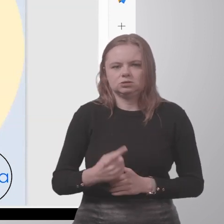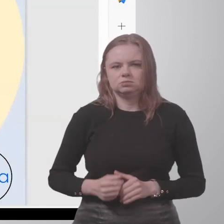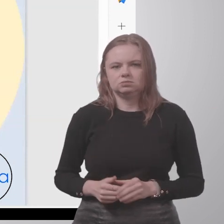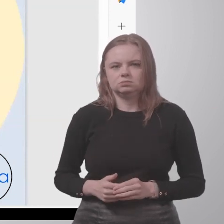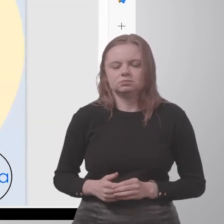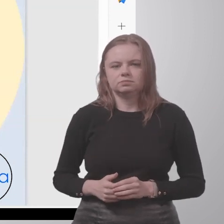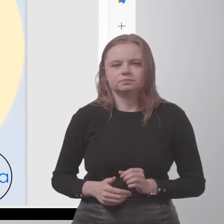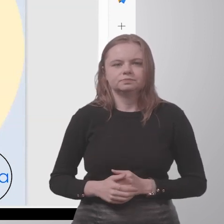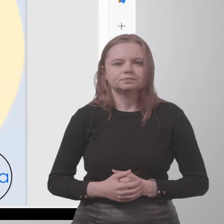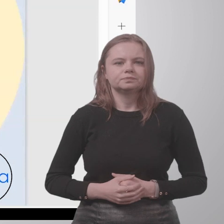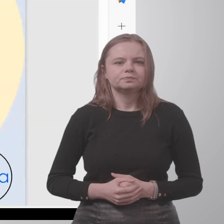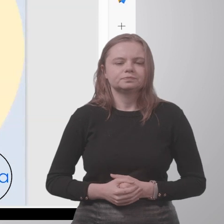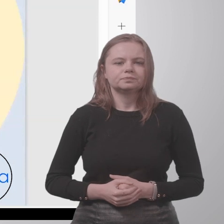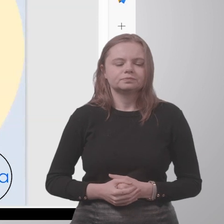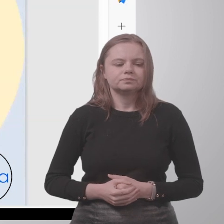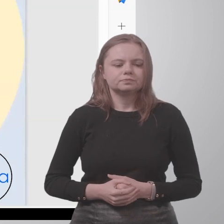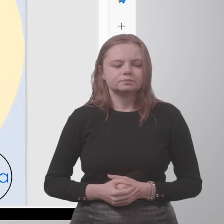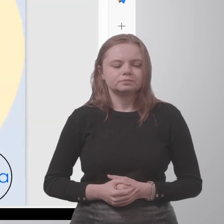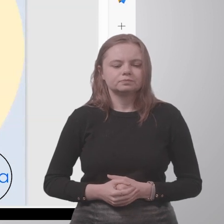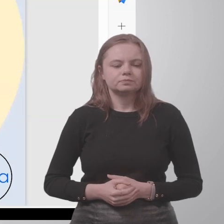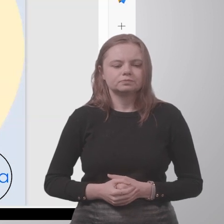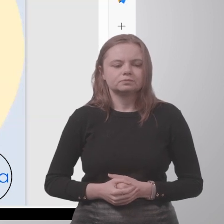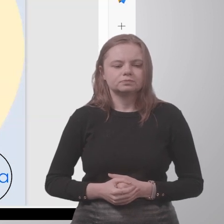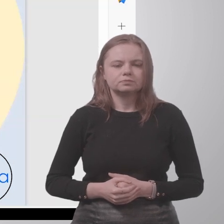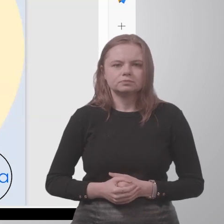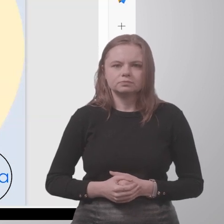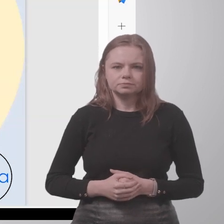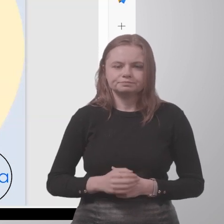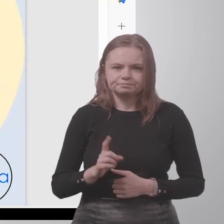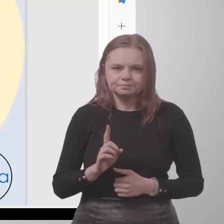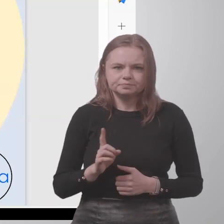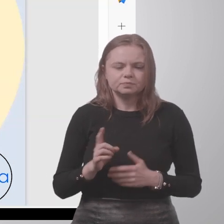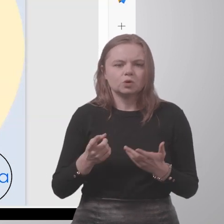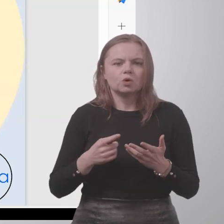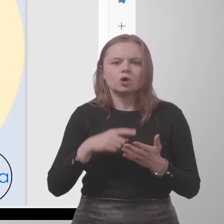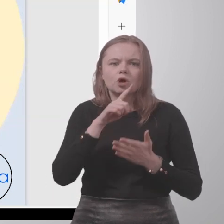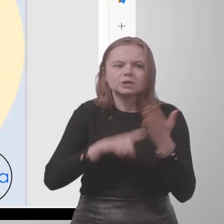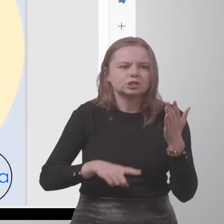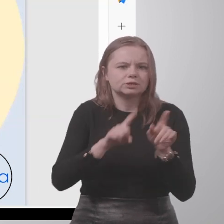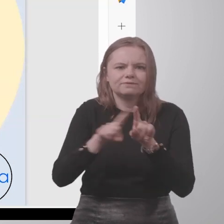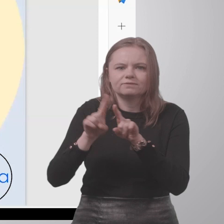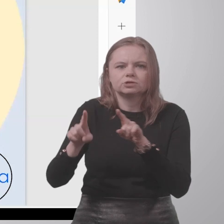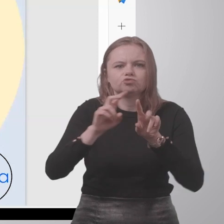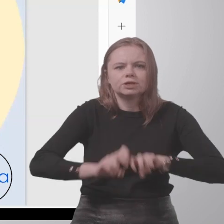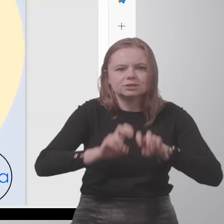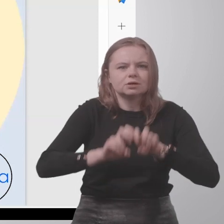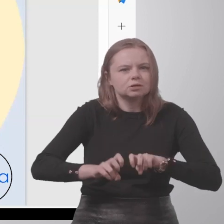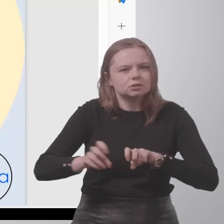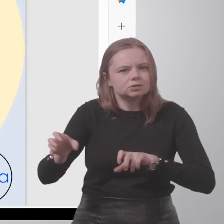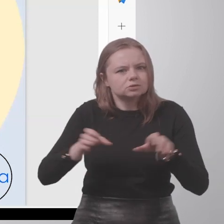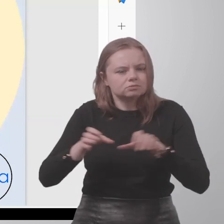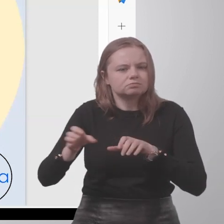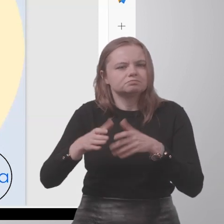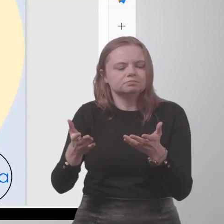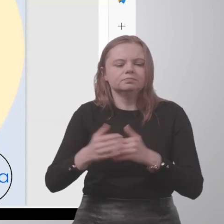1, and it kind of over the life course is to enable the commission of particular types of research and